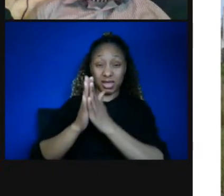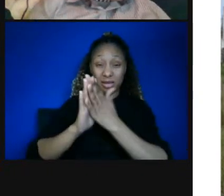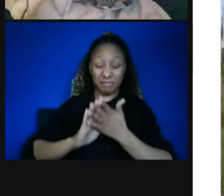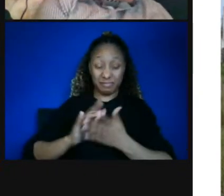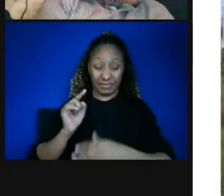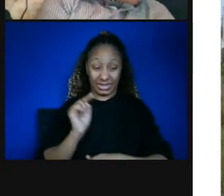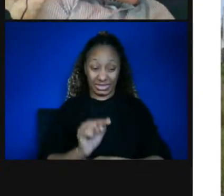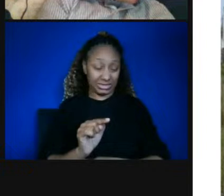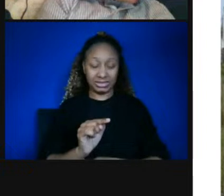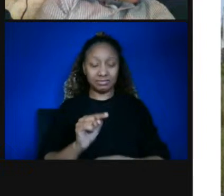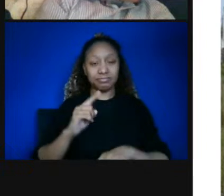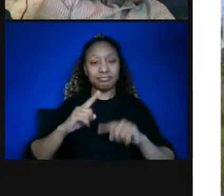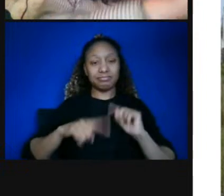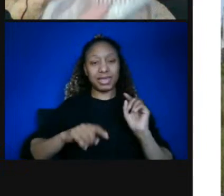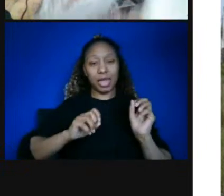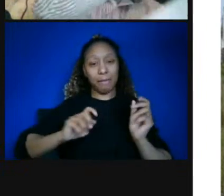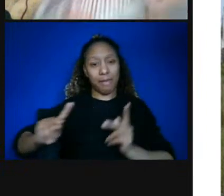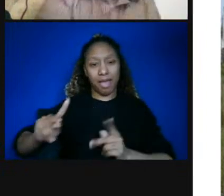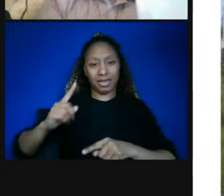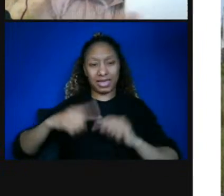back.